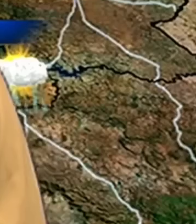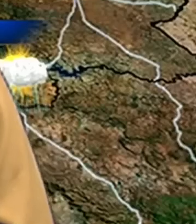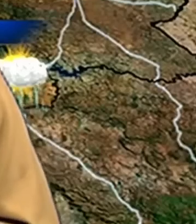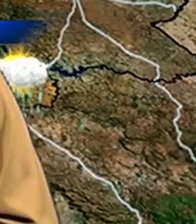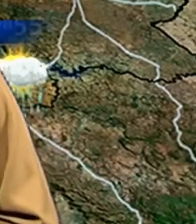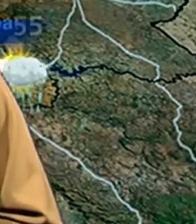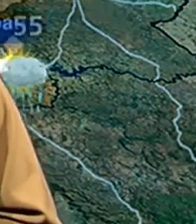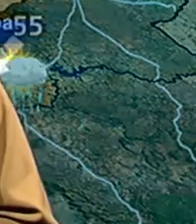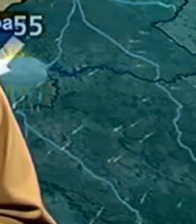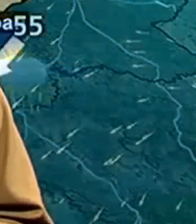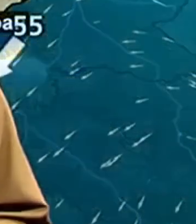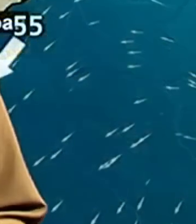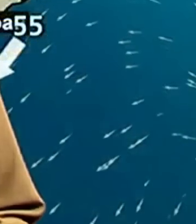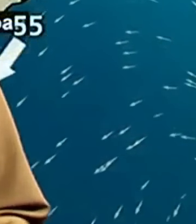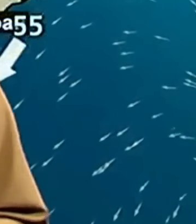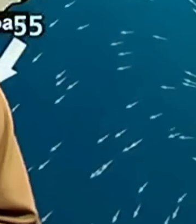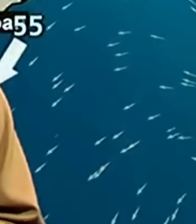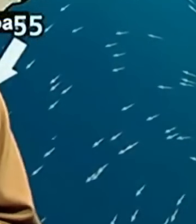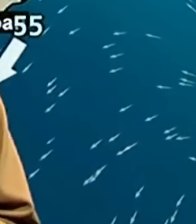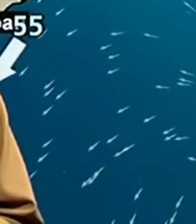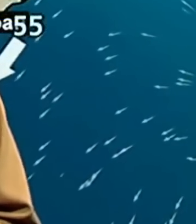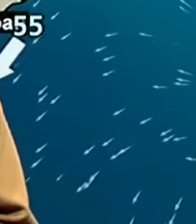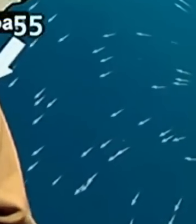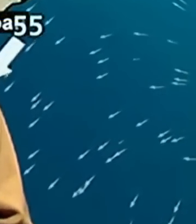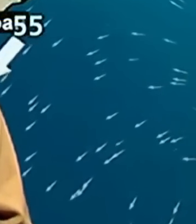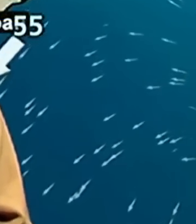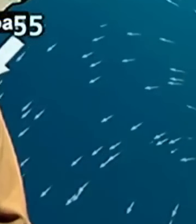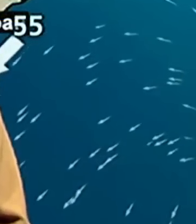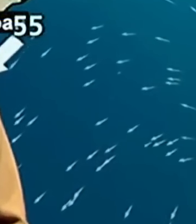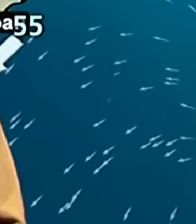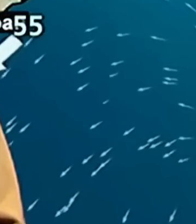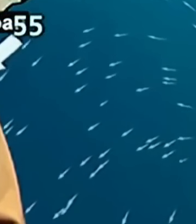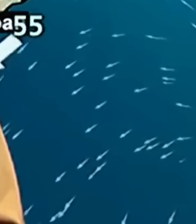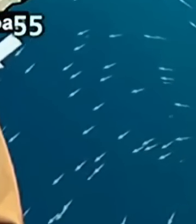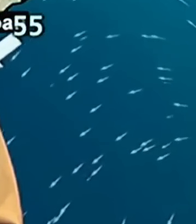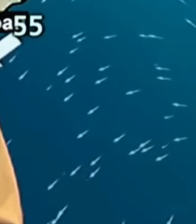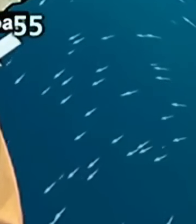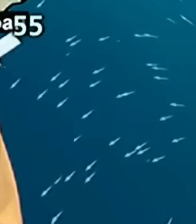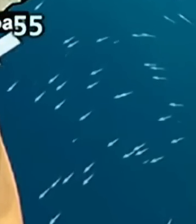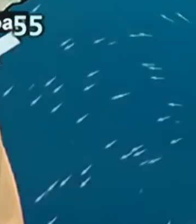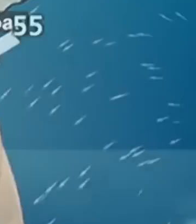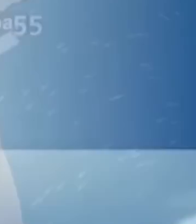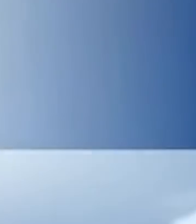go ya go le 16 mo gaetse mo ya mabosa fela fa no re kopane gape mo nakong e tlang.